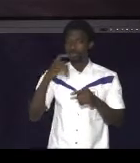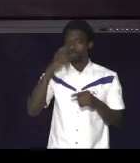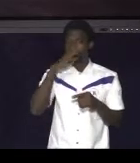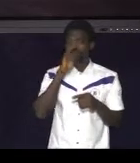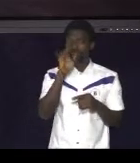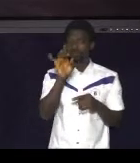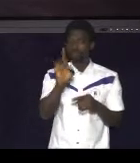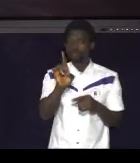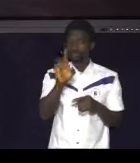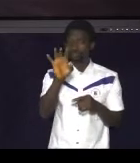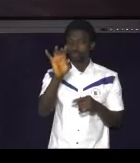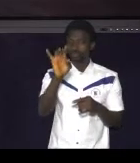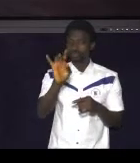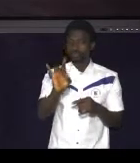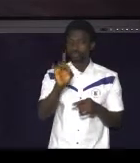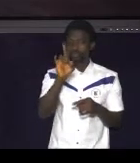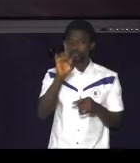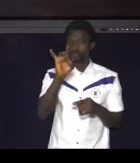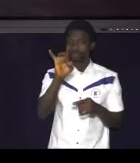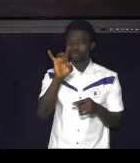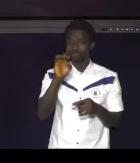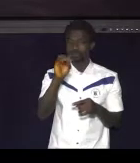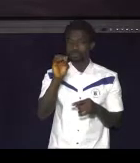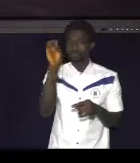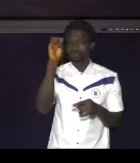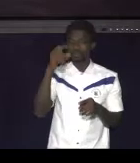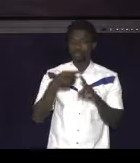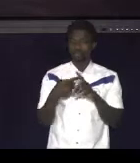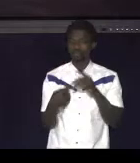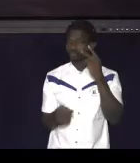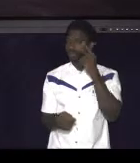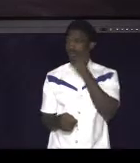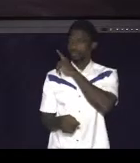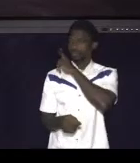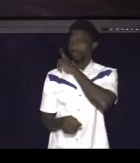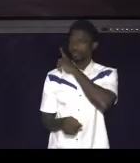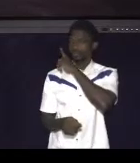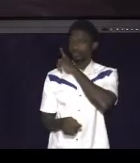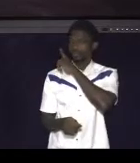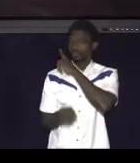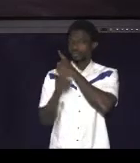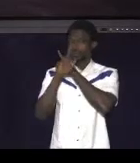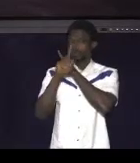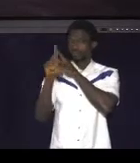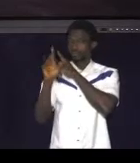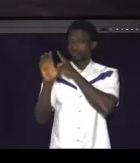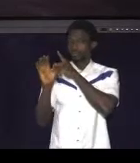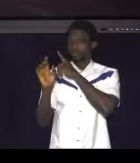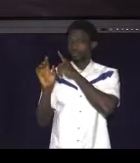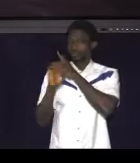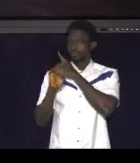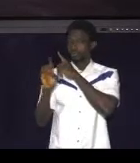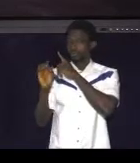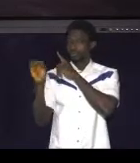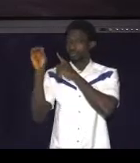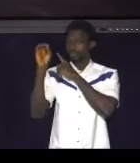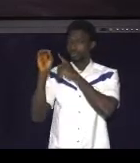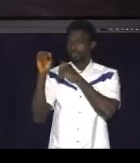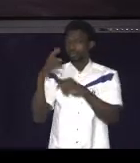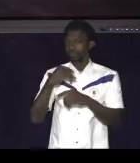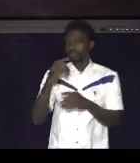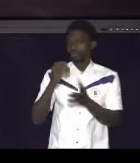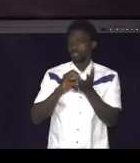be 180 degrees. But we already know that from here to here is 110 degrees. So what is the remaining to form